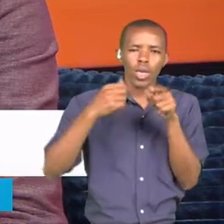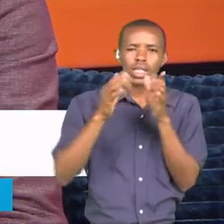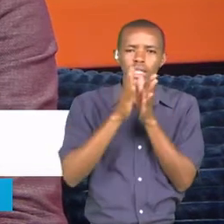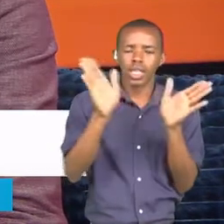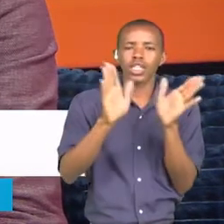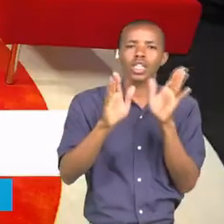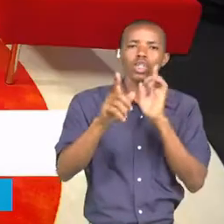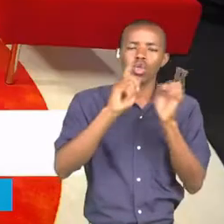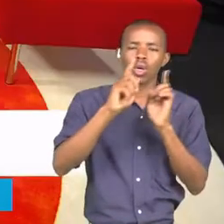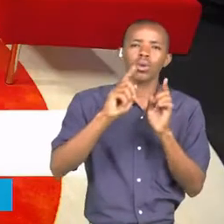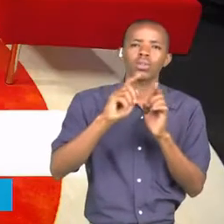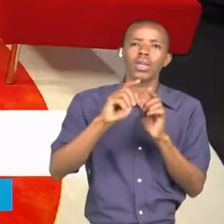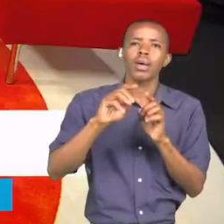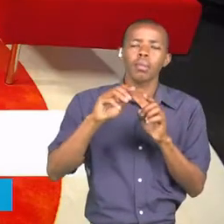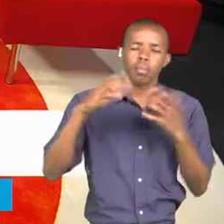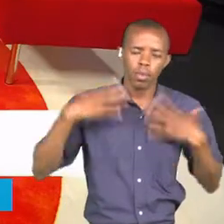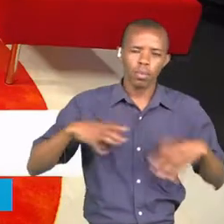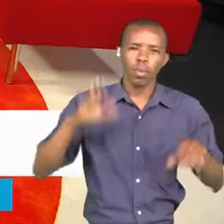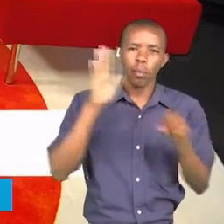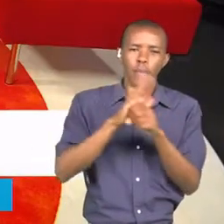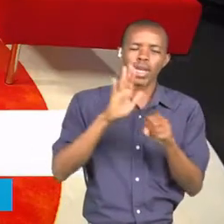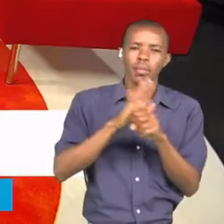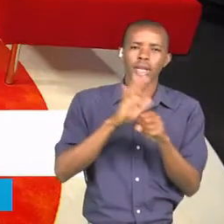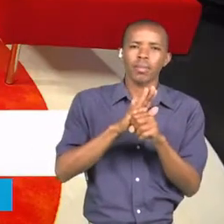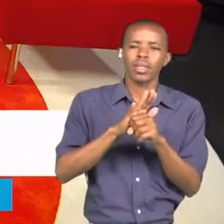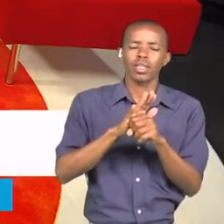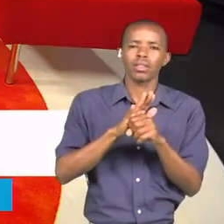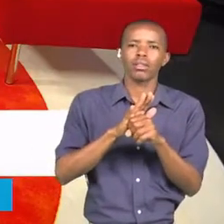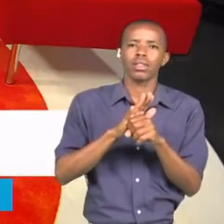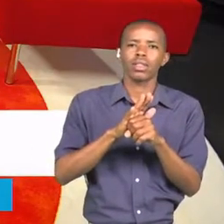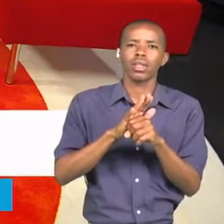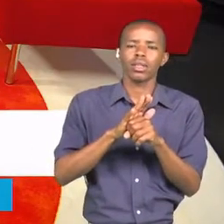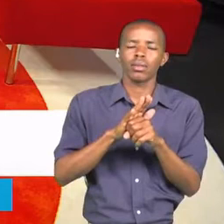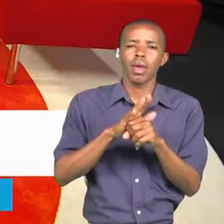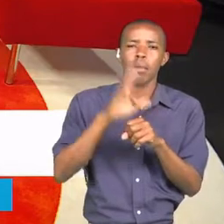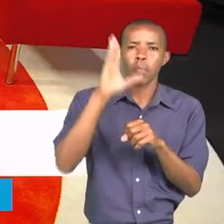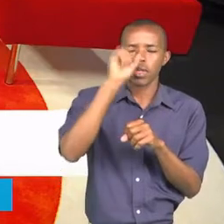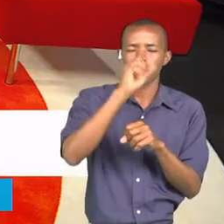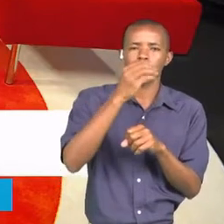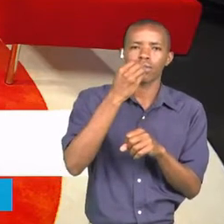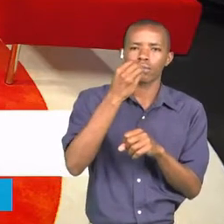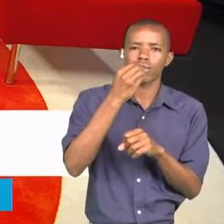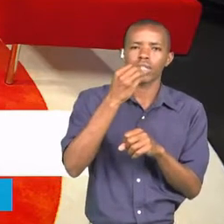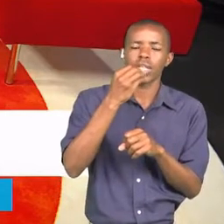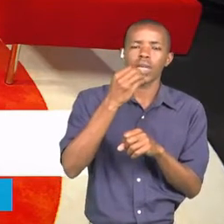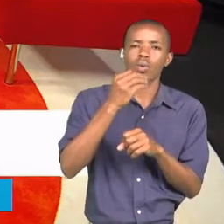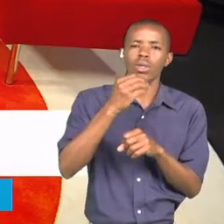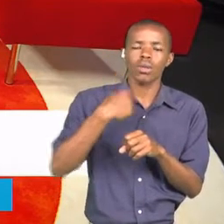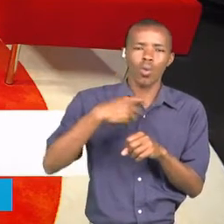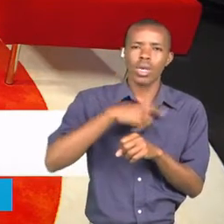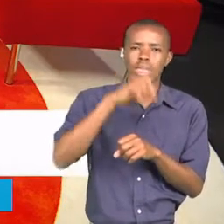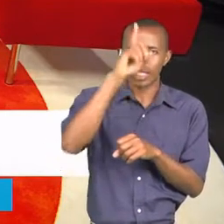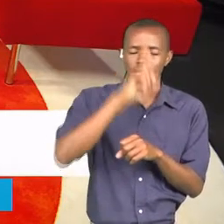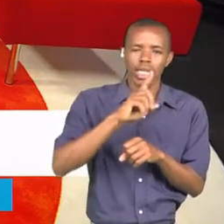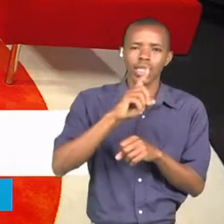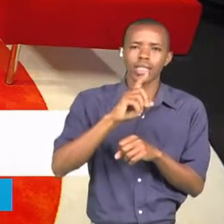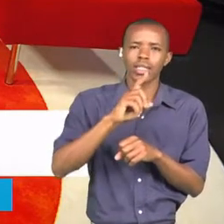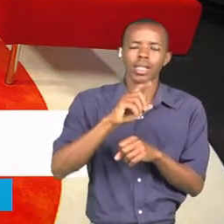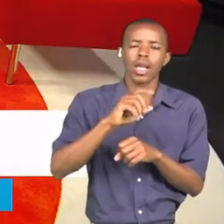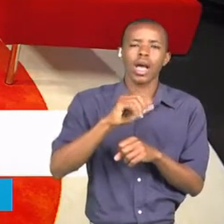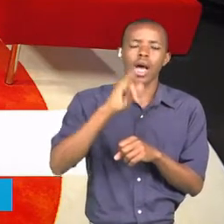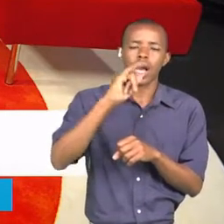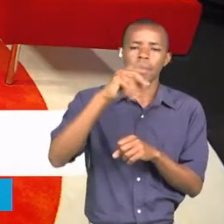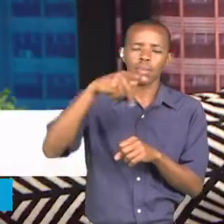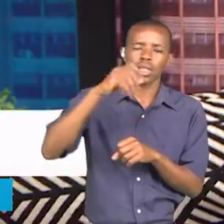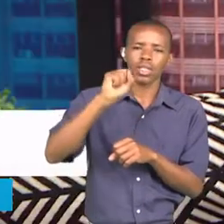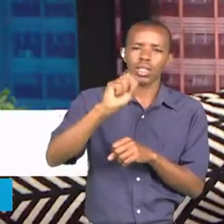about millions of people facing different phases of food insecurity. But usually the one that we take very seriously is when you start IPC2 and you